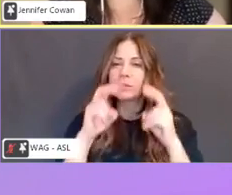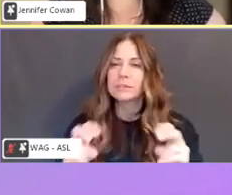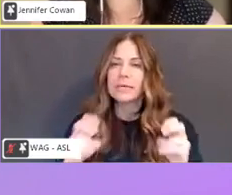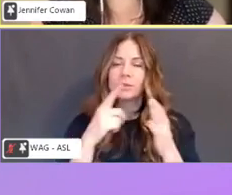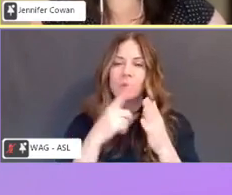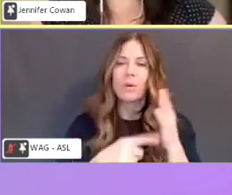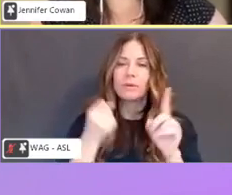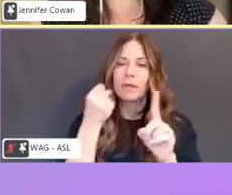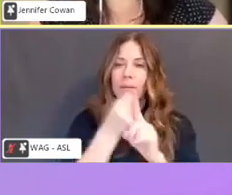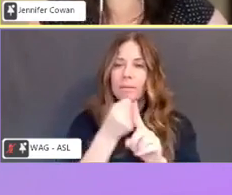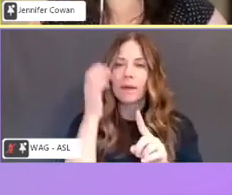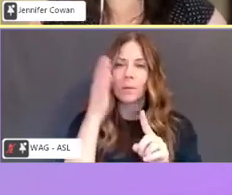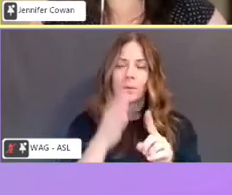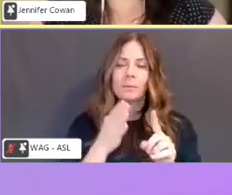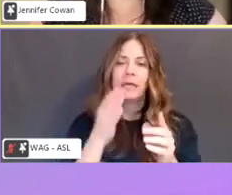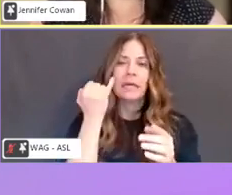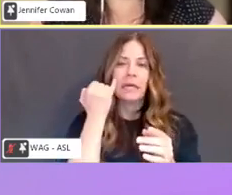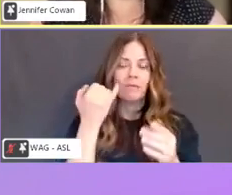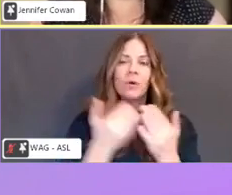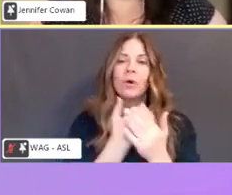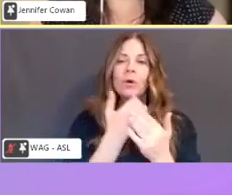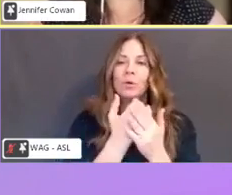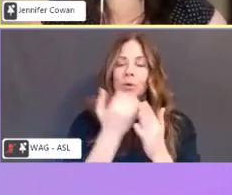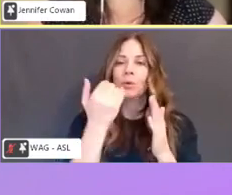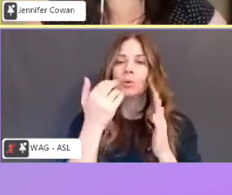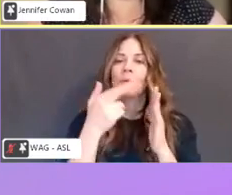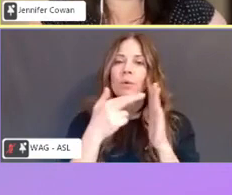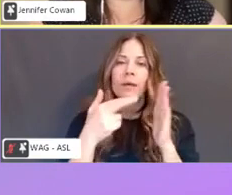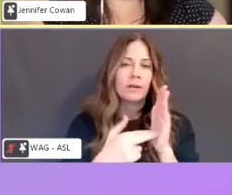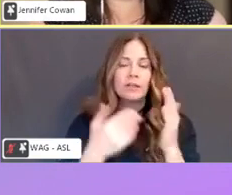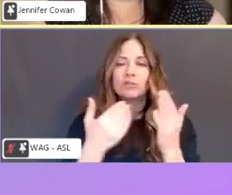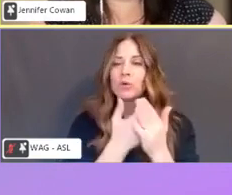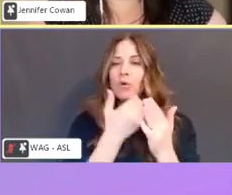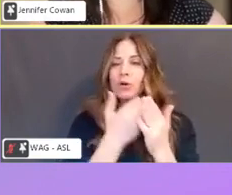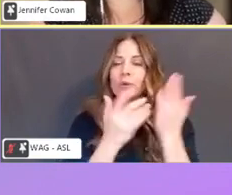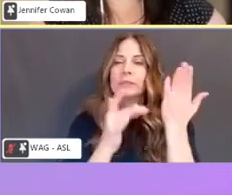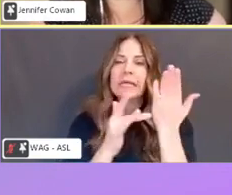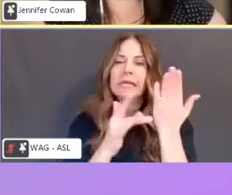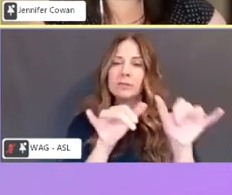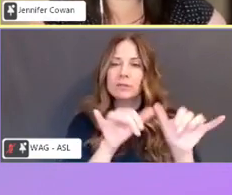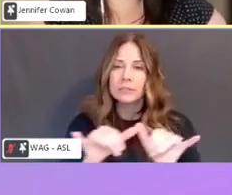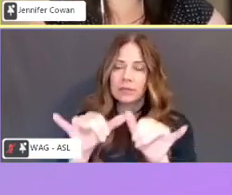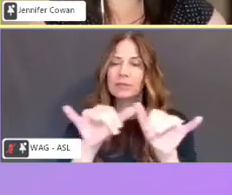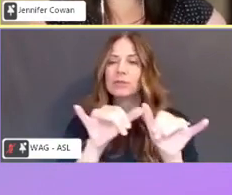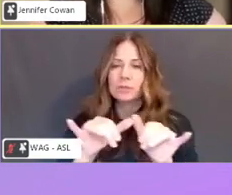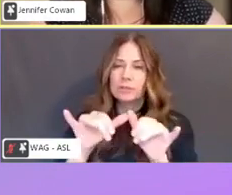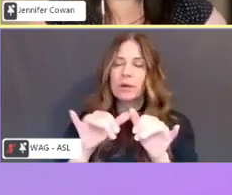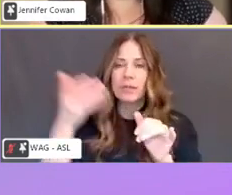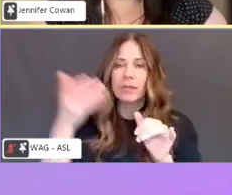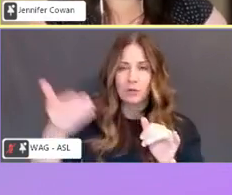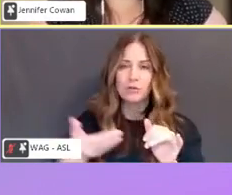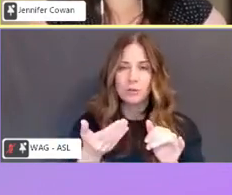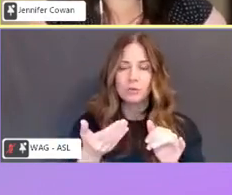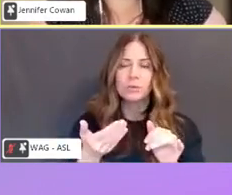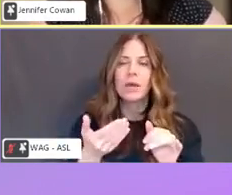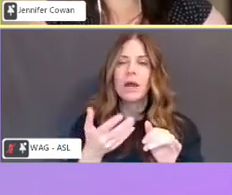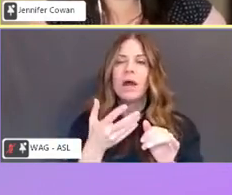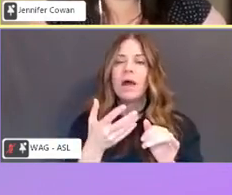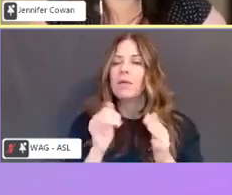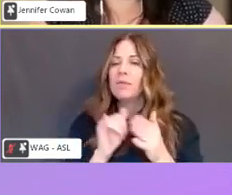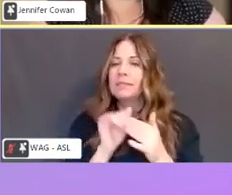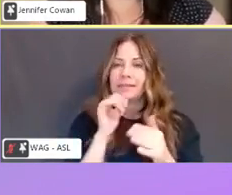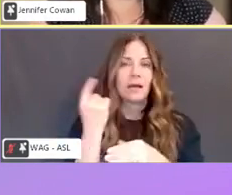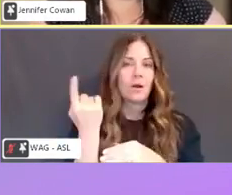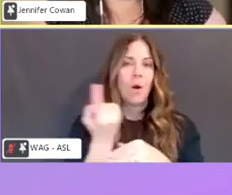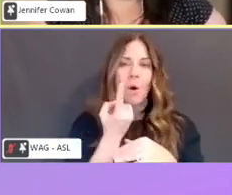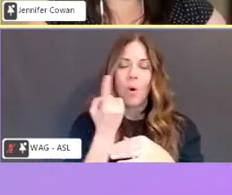what the impact will be if a new regulation or new technical standards are being enacted or introduced. And that's not always